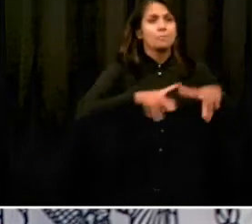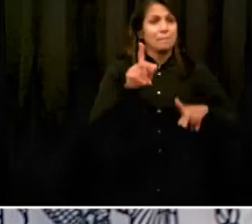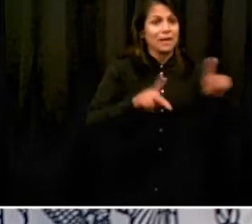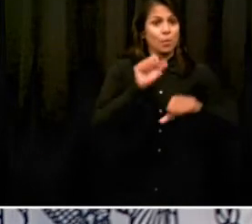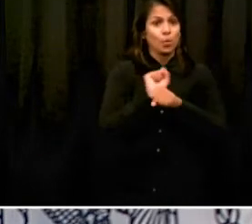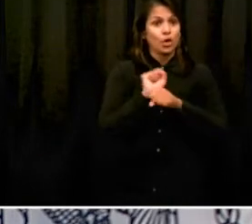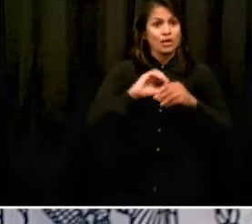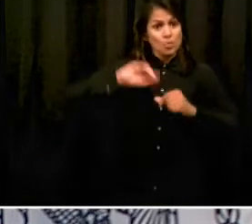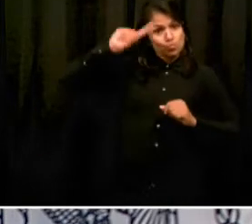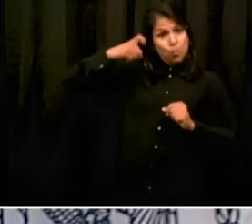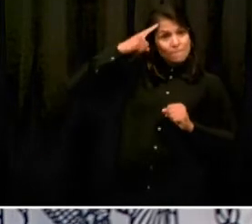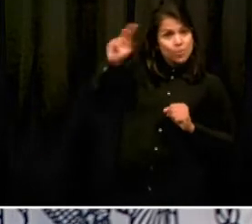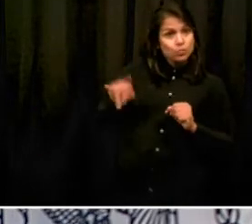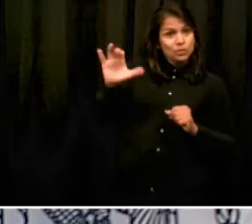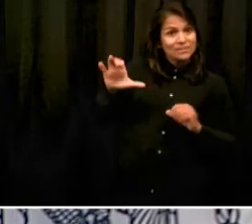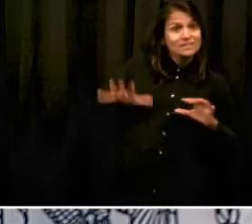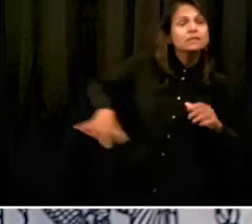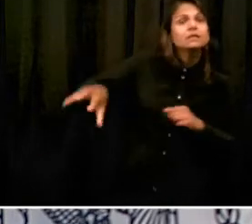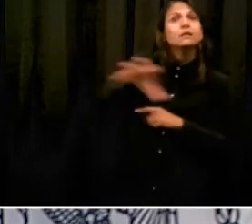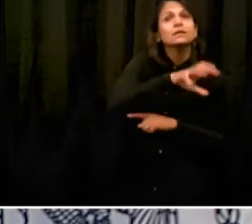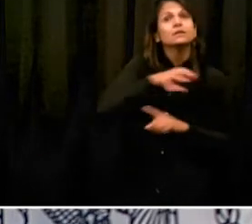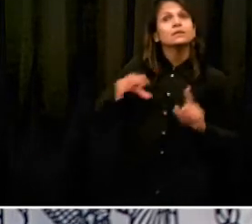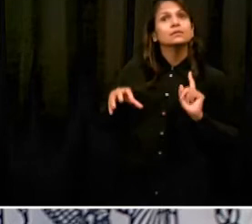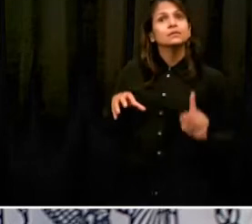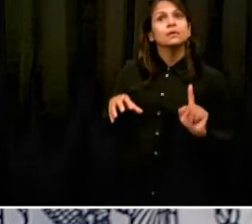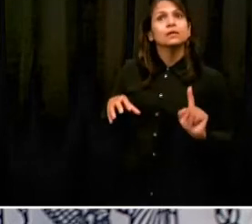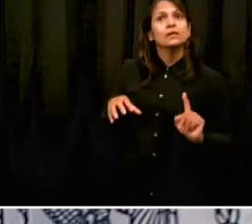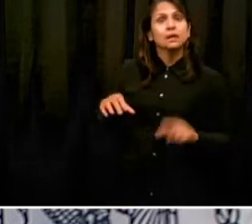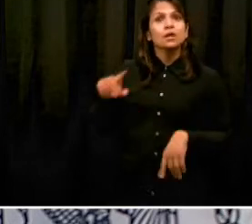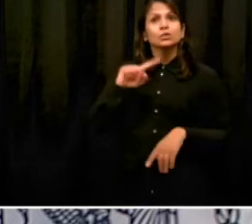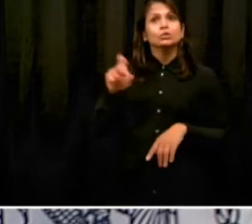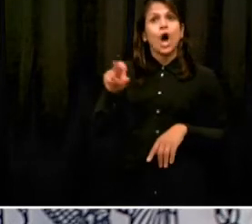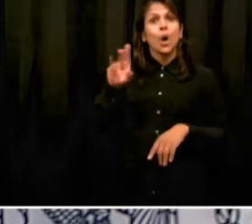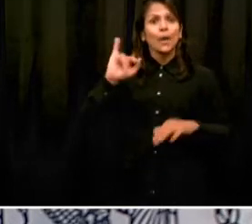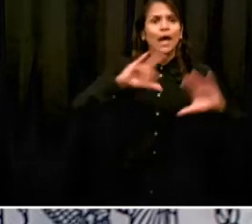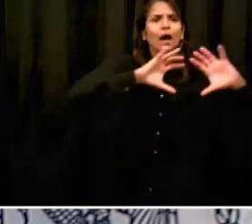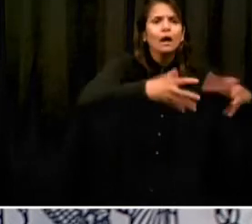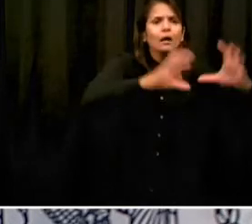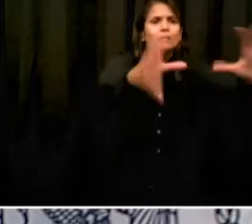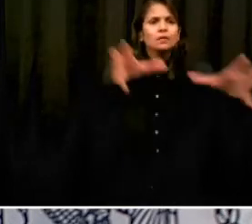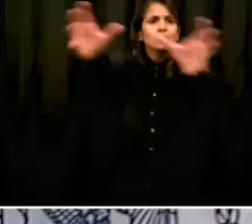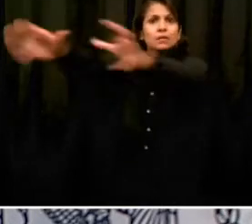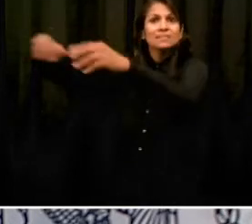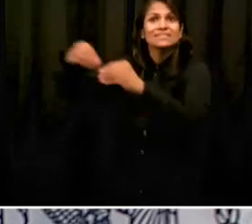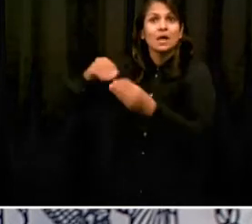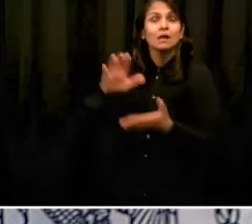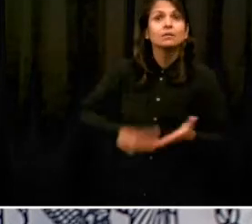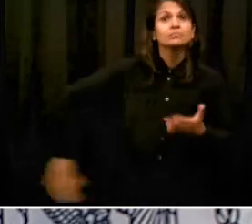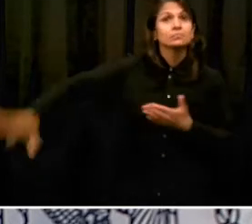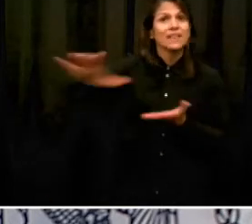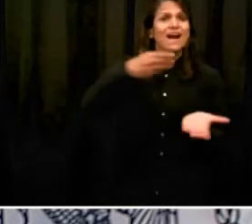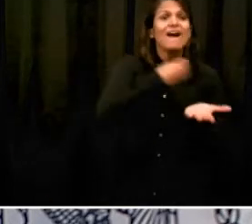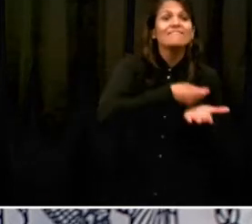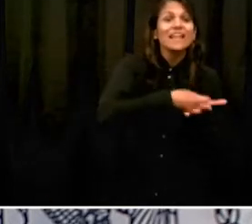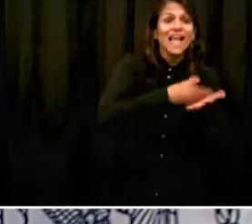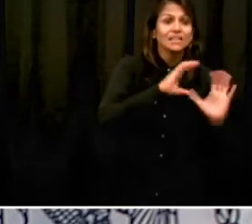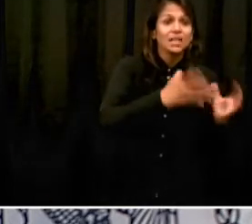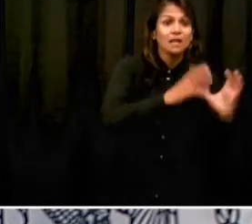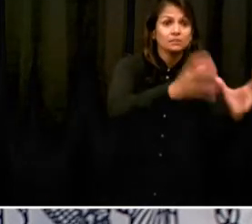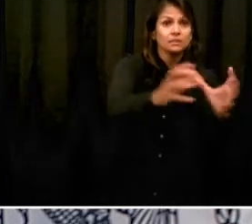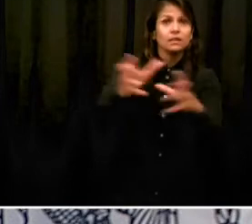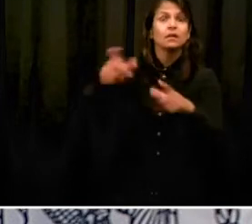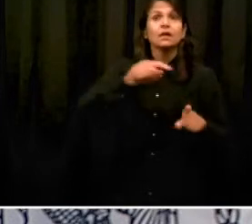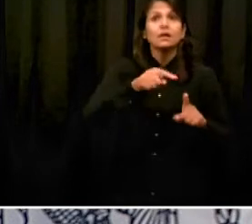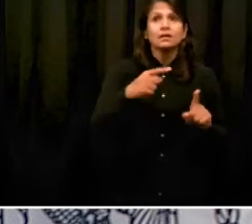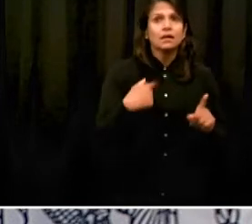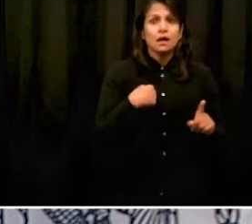premises, priorities, and a fiscal outlook that are no longer applicable. especially the millions in potential